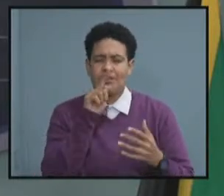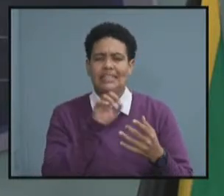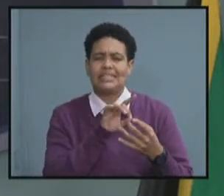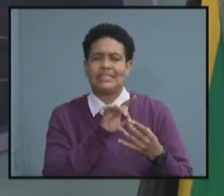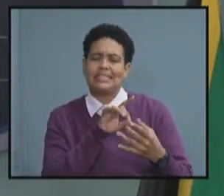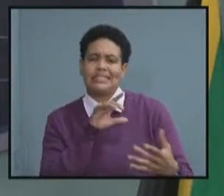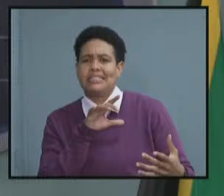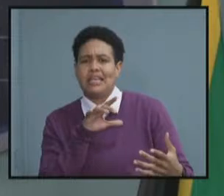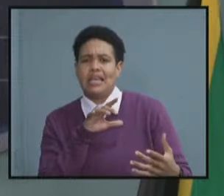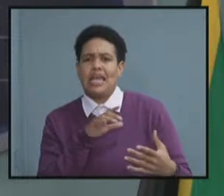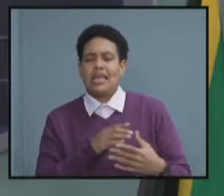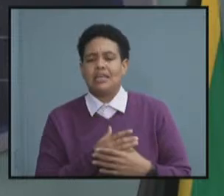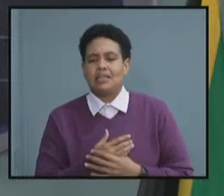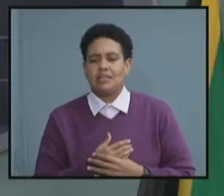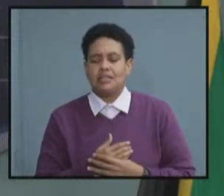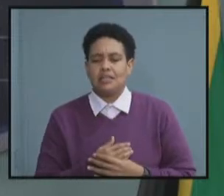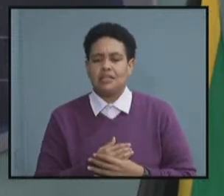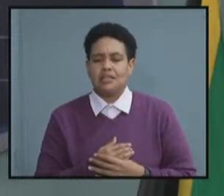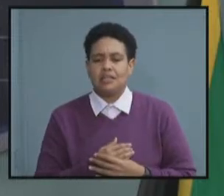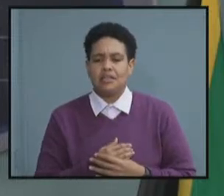disconnect between